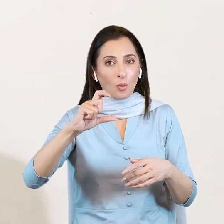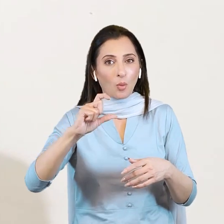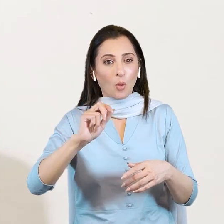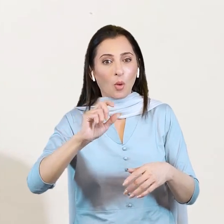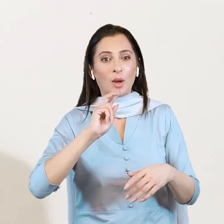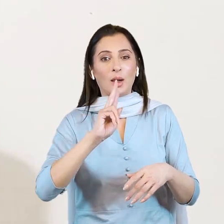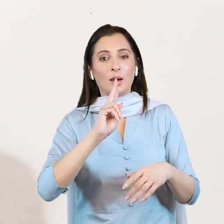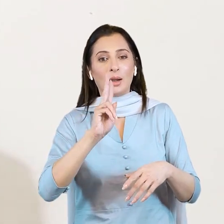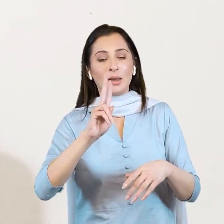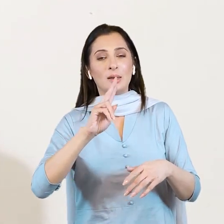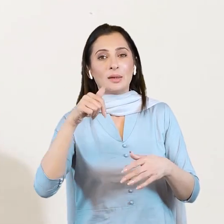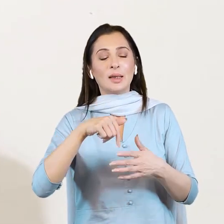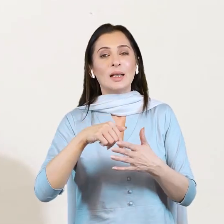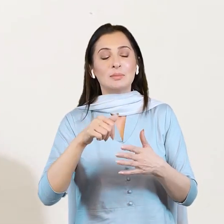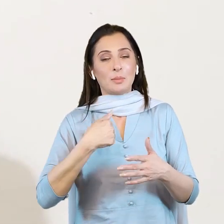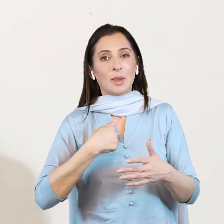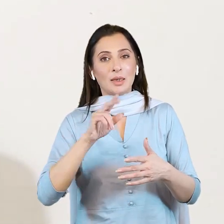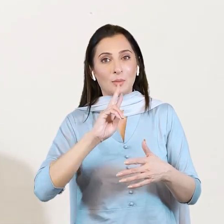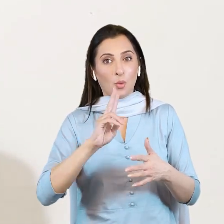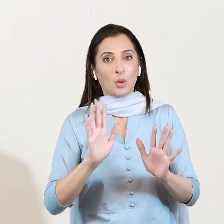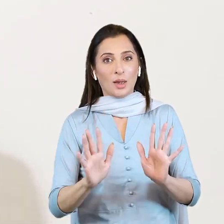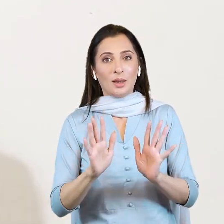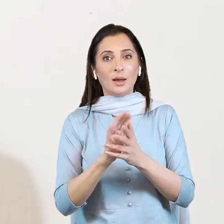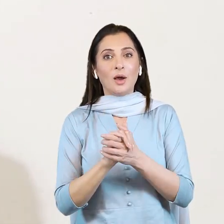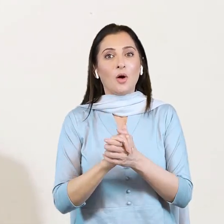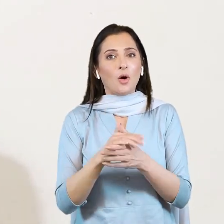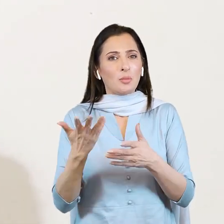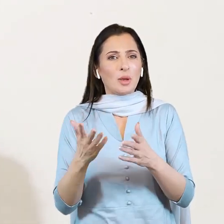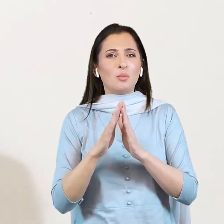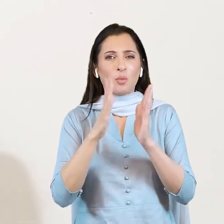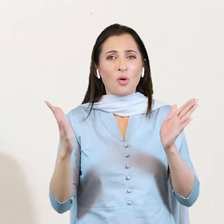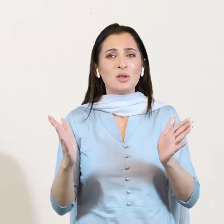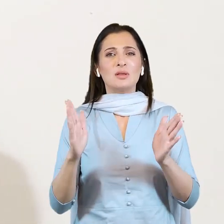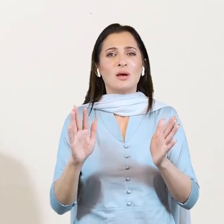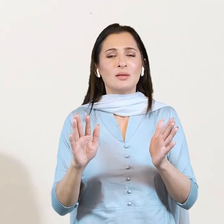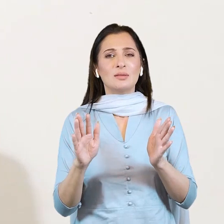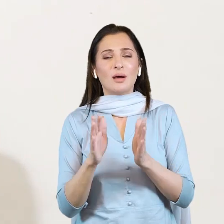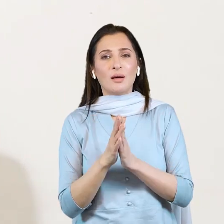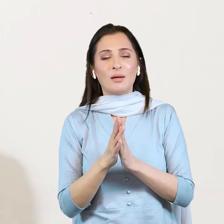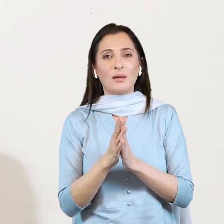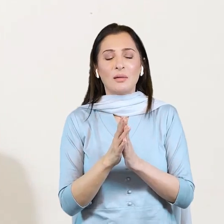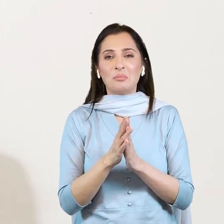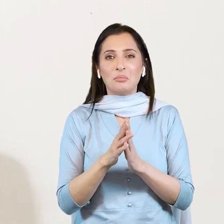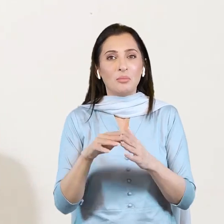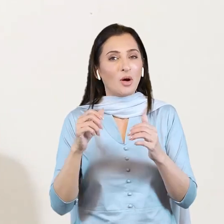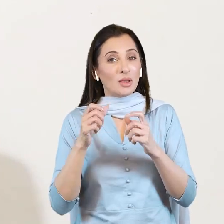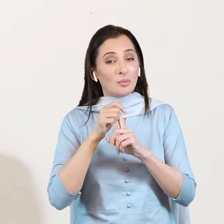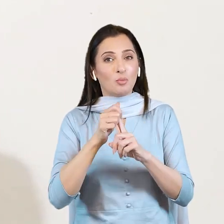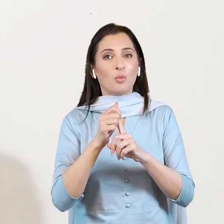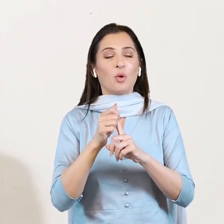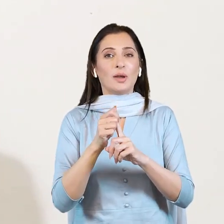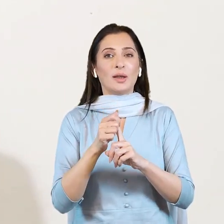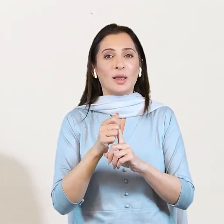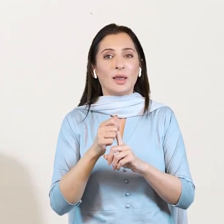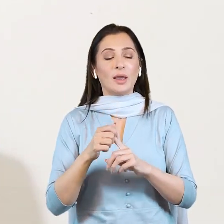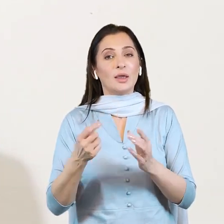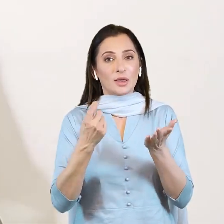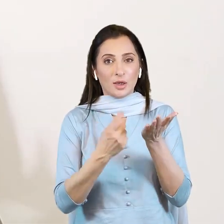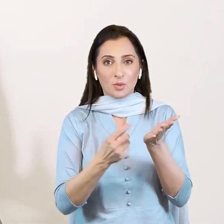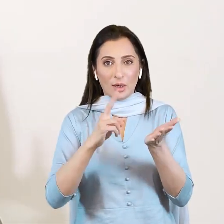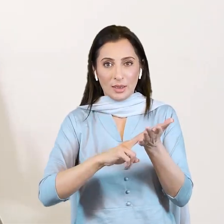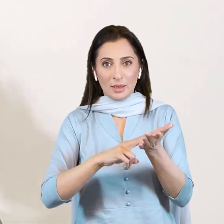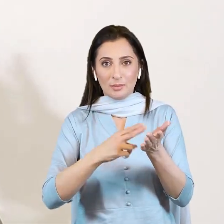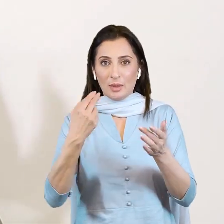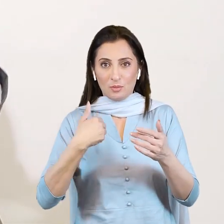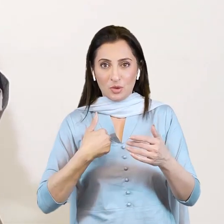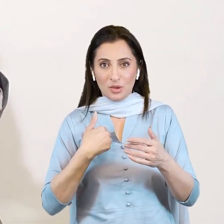in our world that are just not talked about as much as they should be, such as the Sustainable Development Goals by the United Nations.